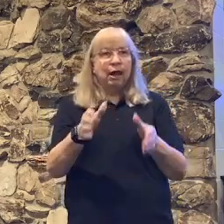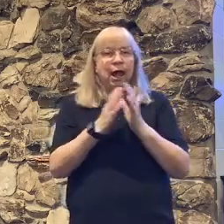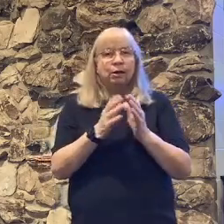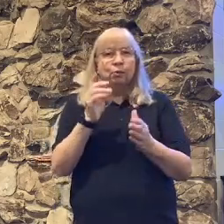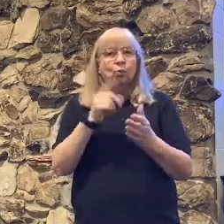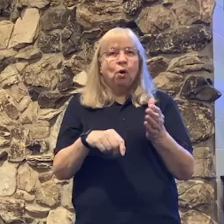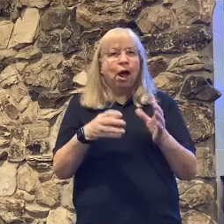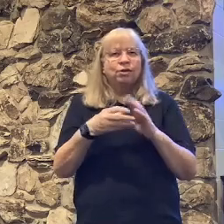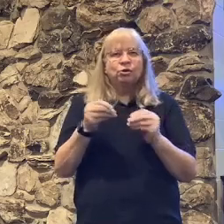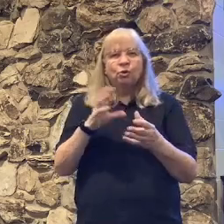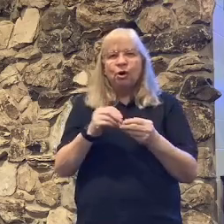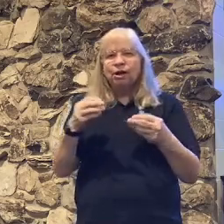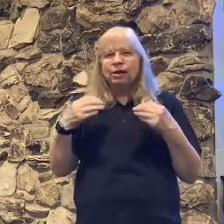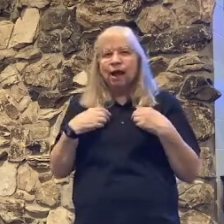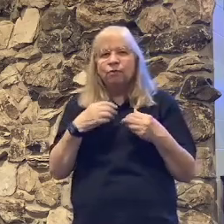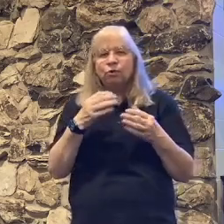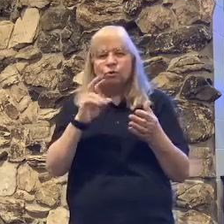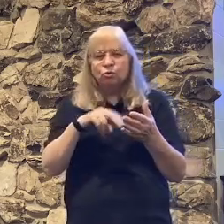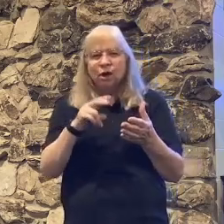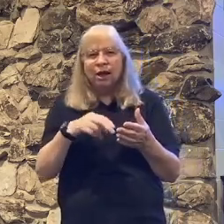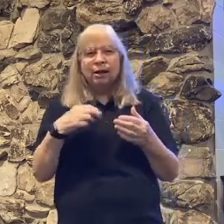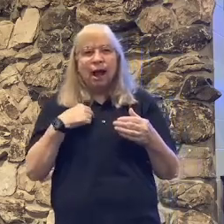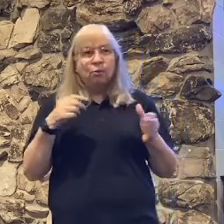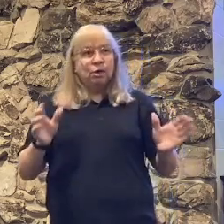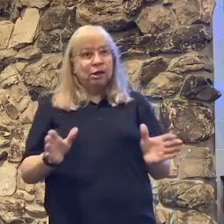stories have you read?" I would encourage him.